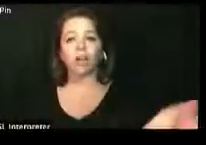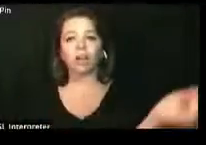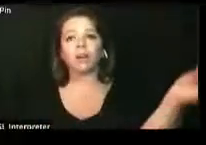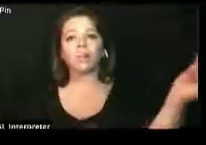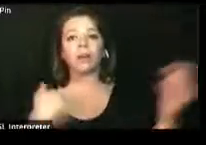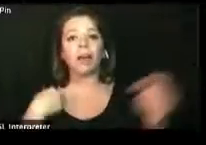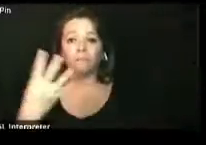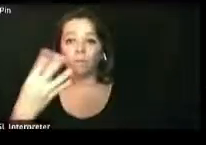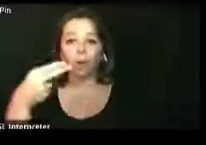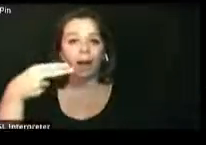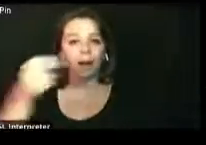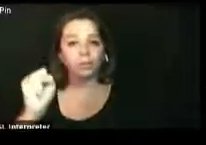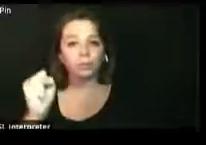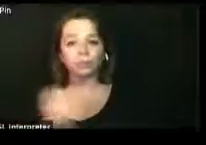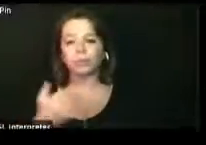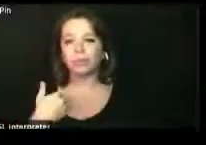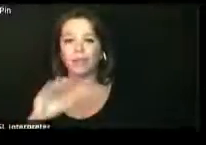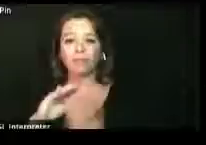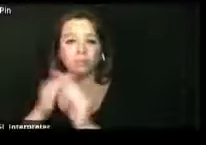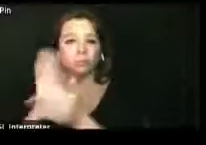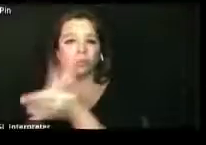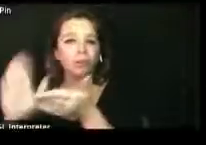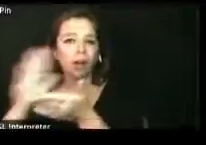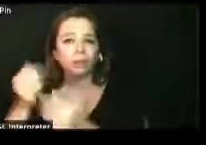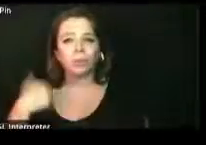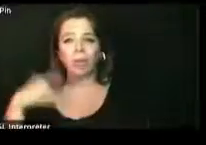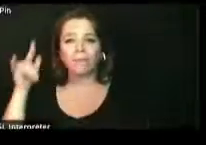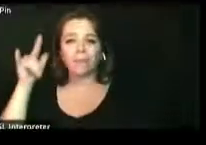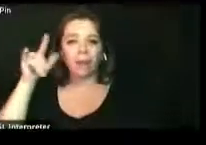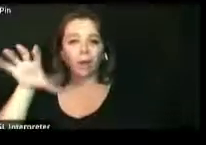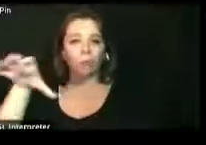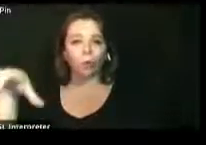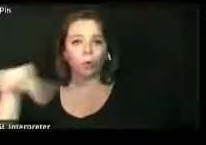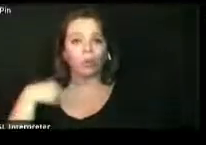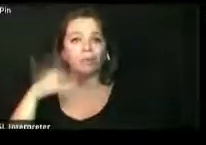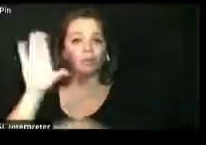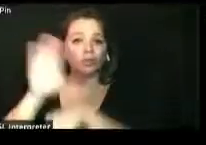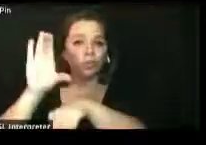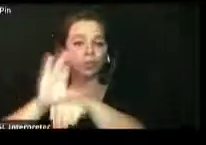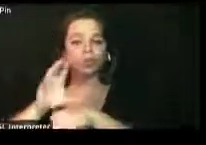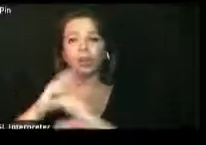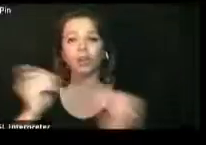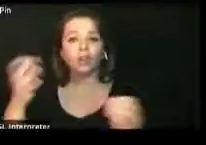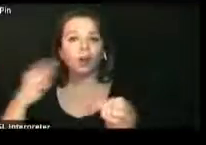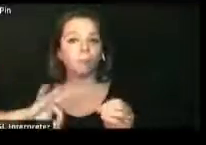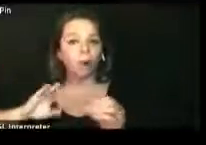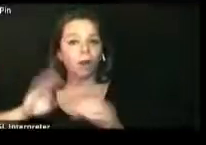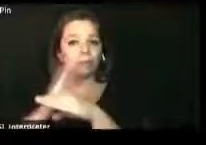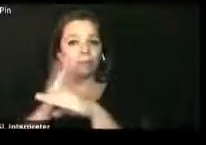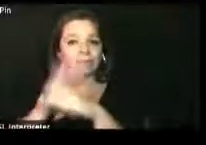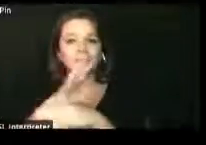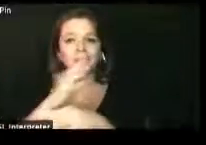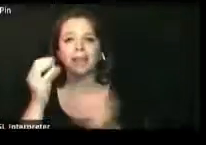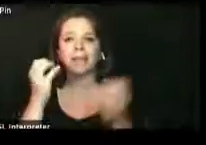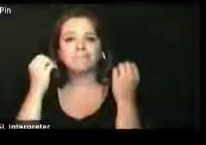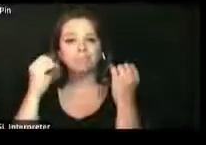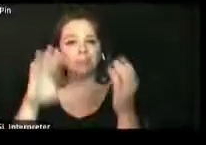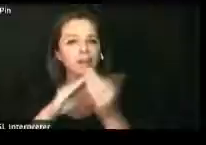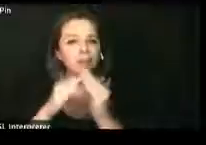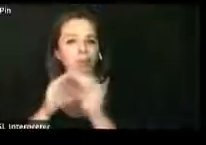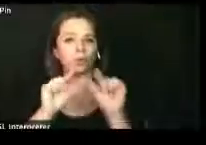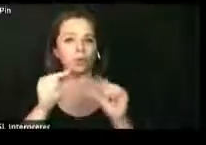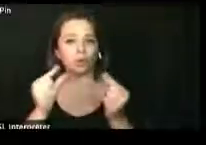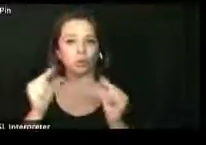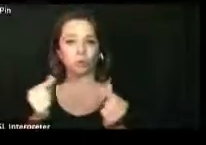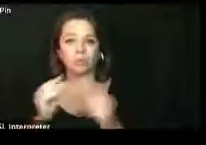community college, an airport, churches, nonprofits, and a rising number of community groups.